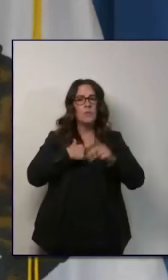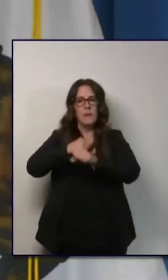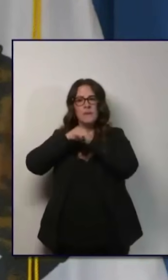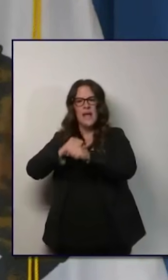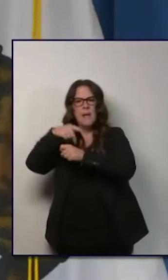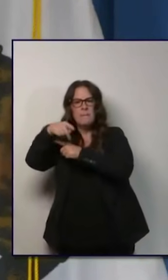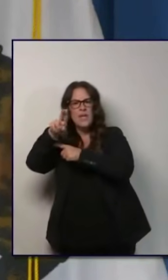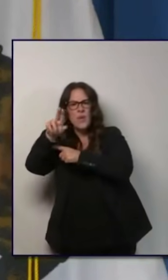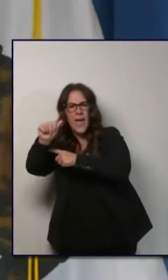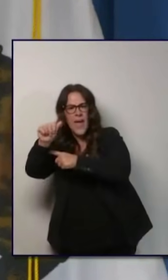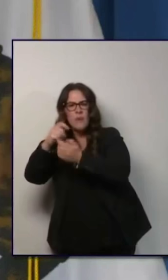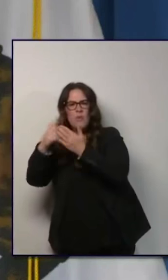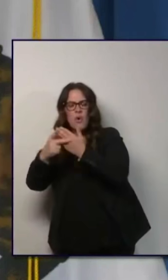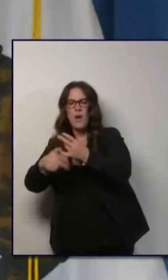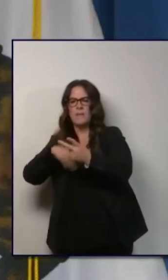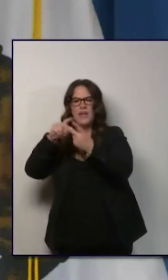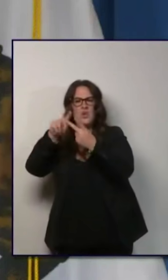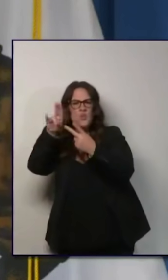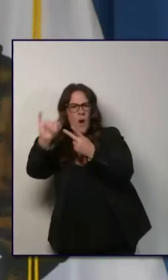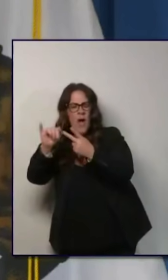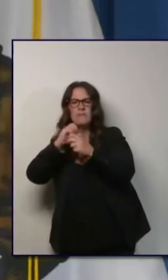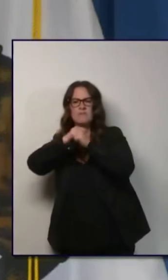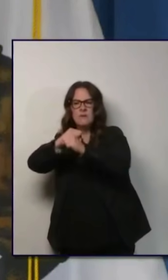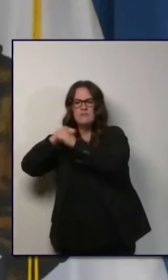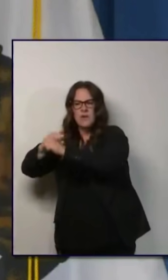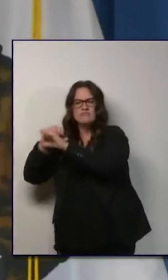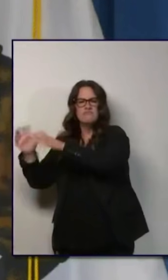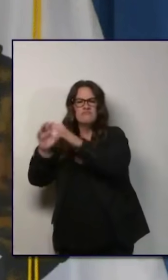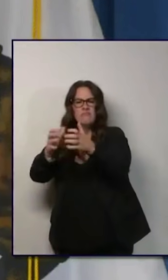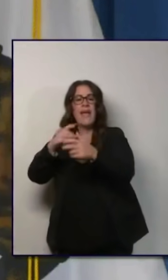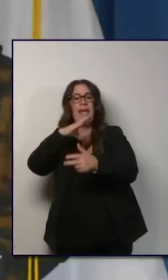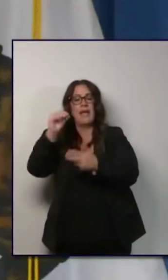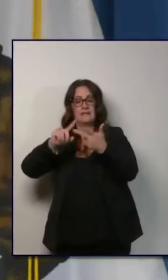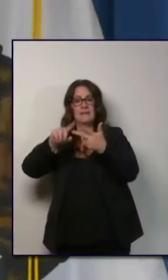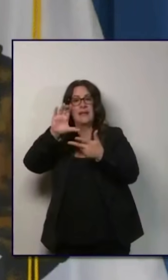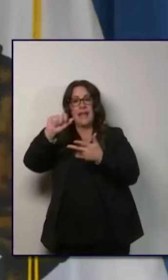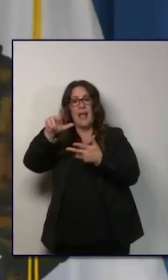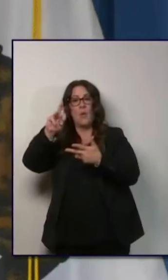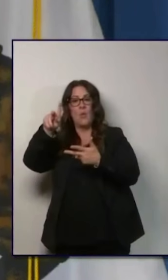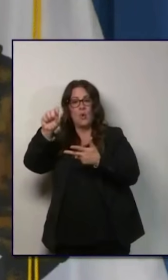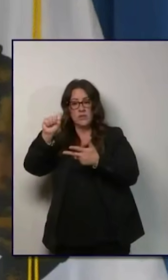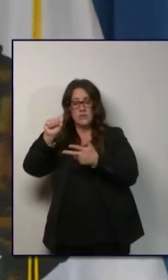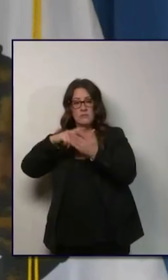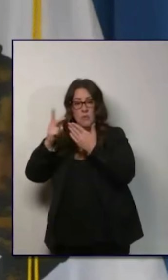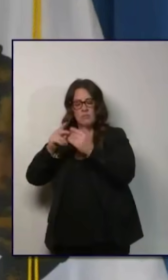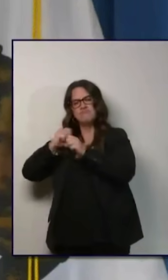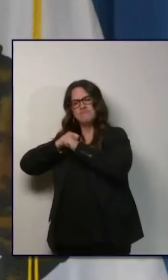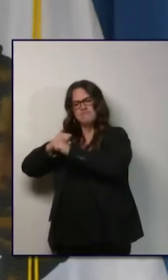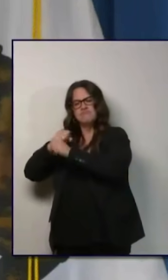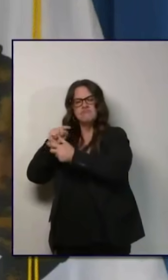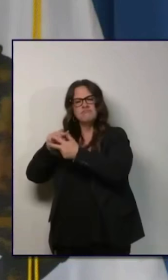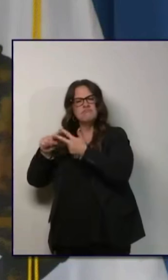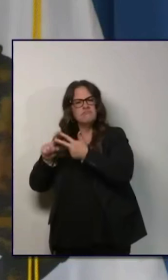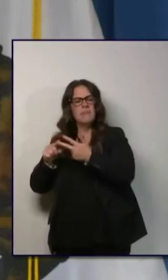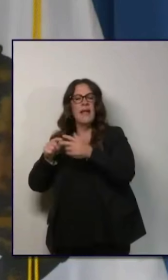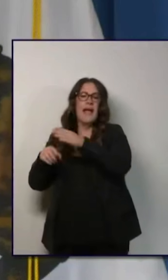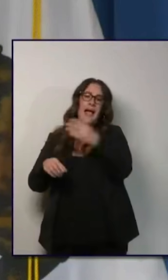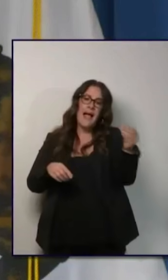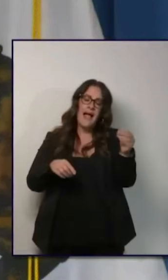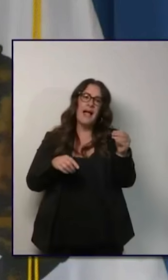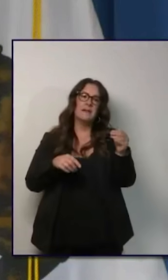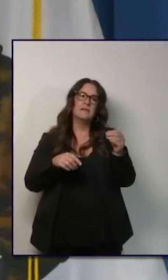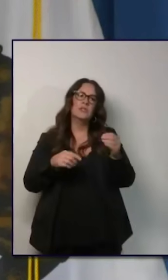program, protect the unemployment insurance program, protect the CalWORKs program, protect the ability to